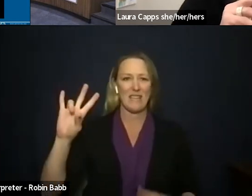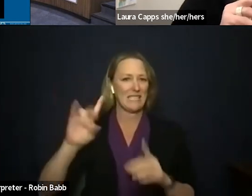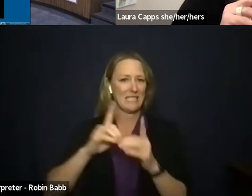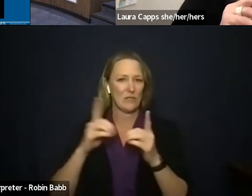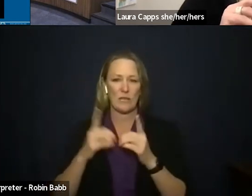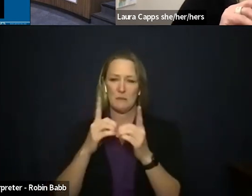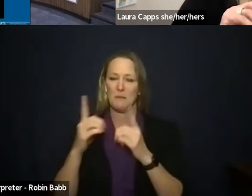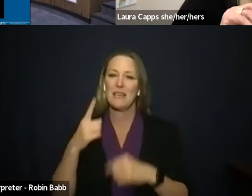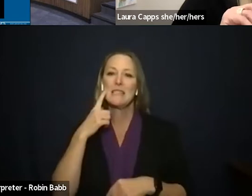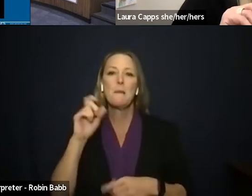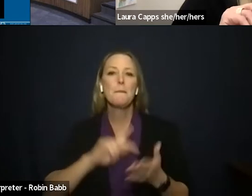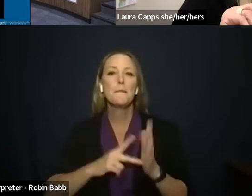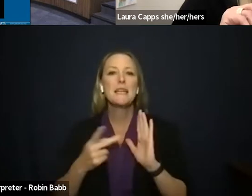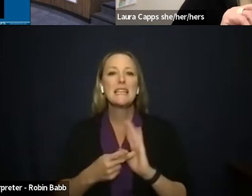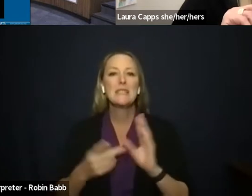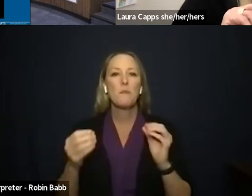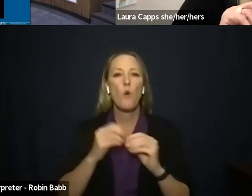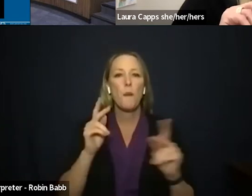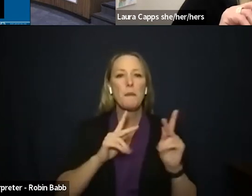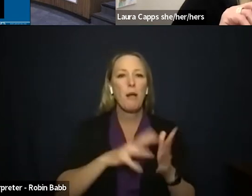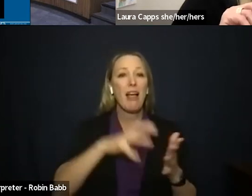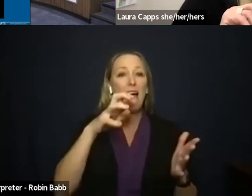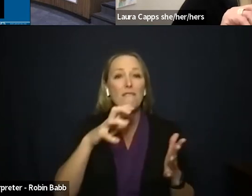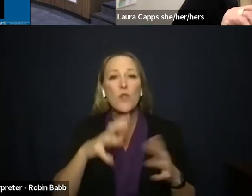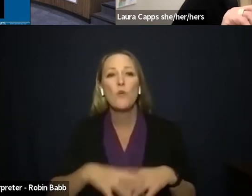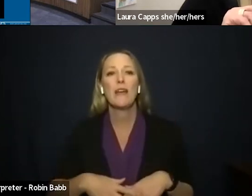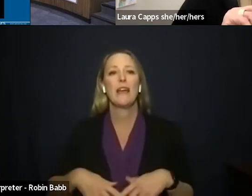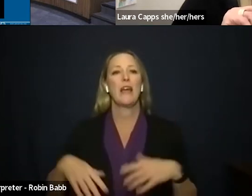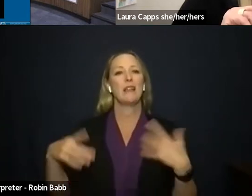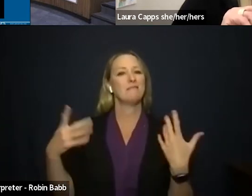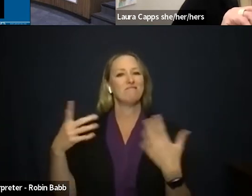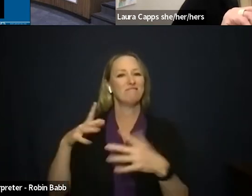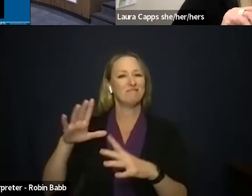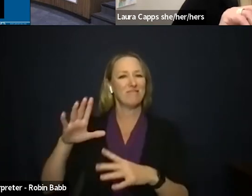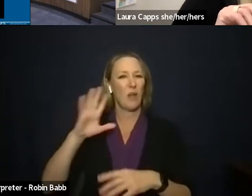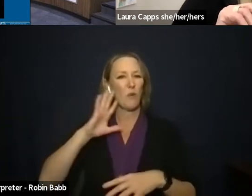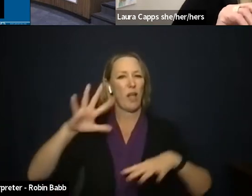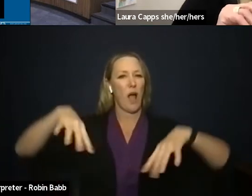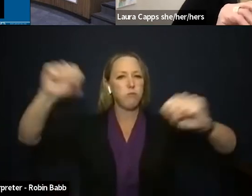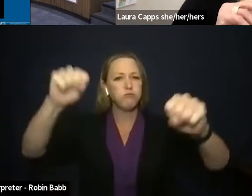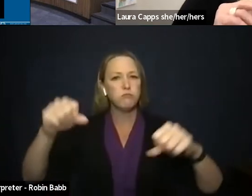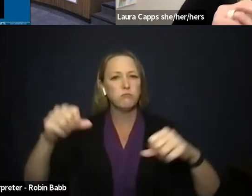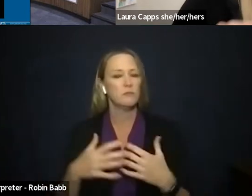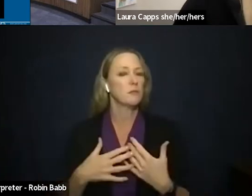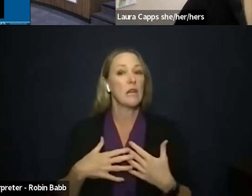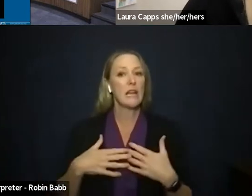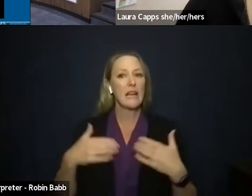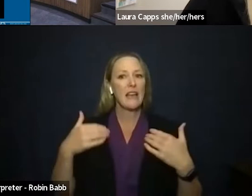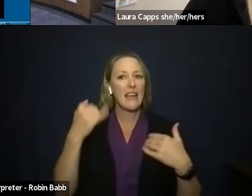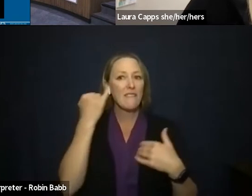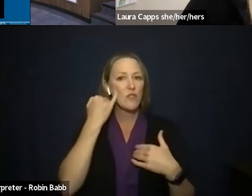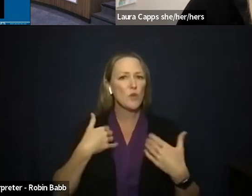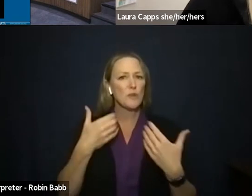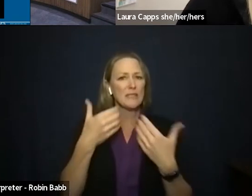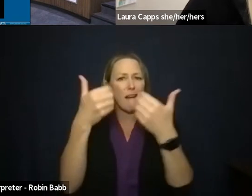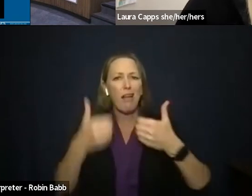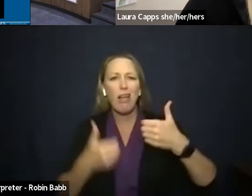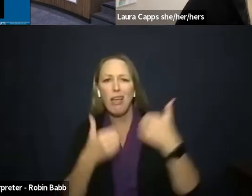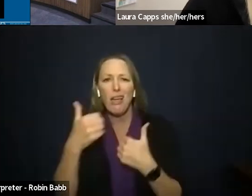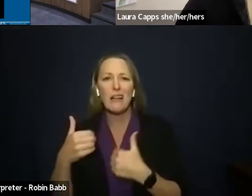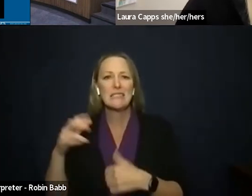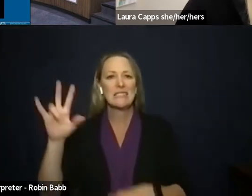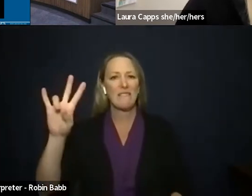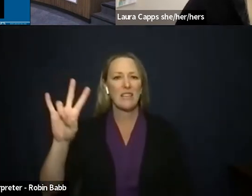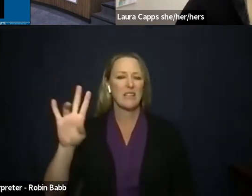at the expense of drowning out the voices of communities of color dividing out the school district into seven not only would it be inherently racist but